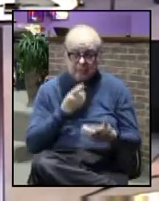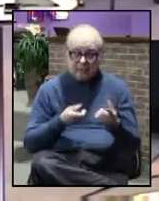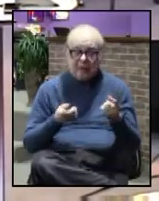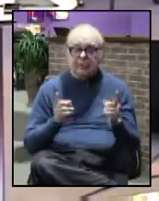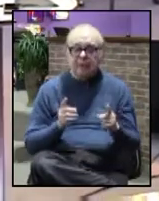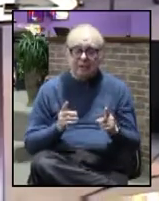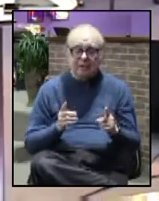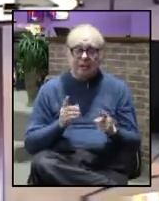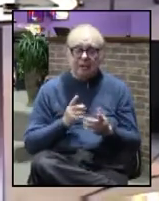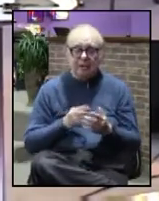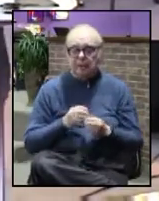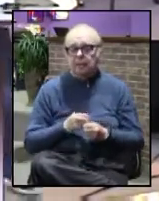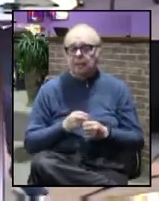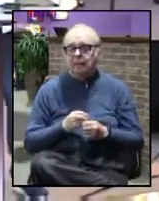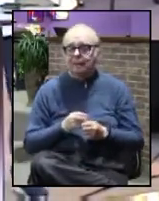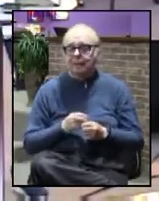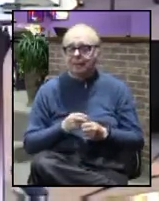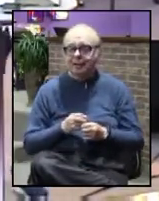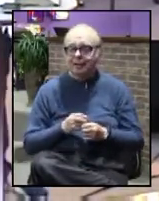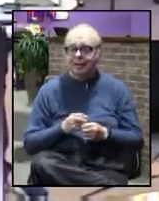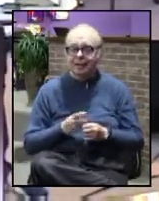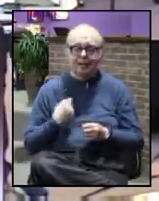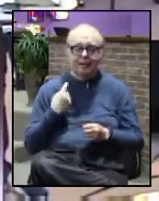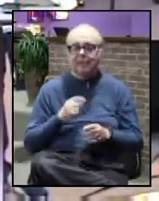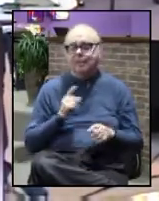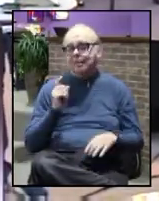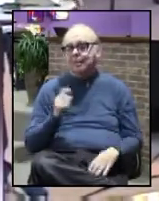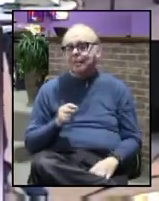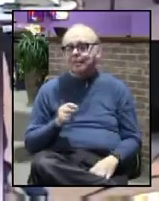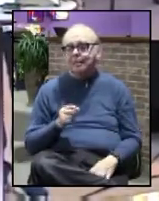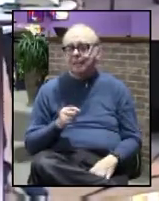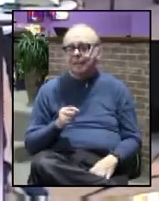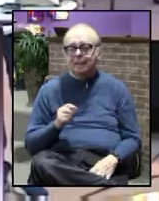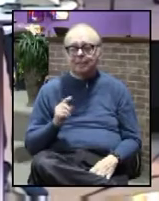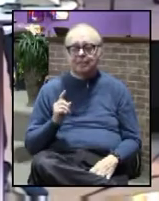going on and what's happening. We need